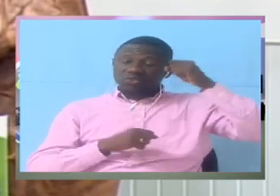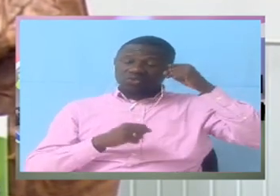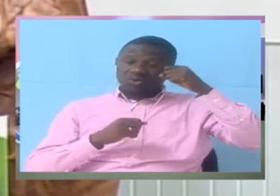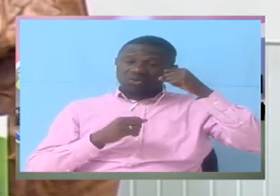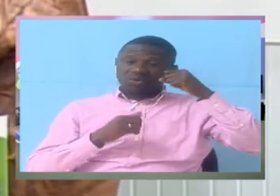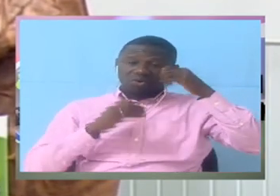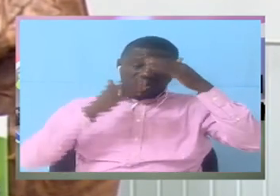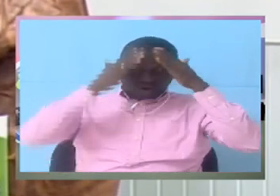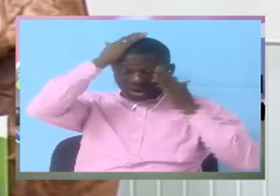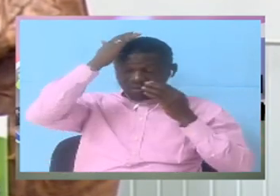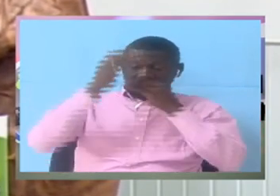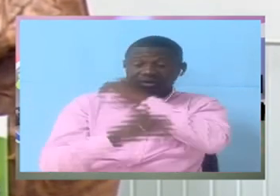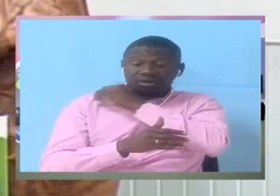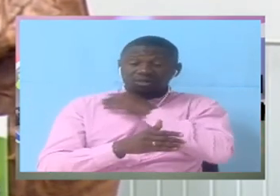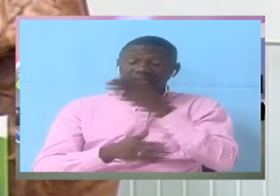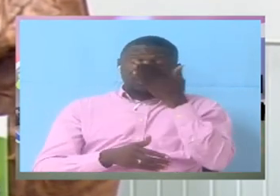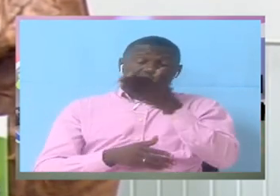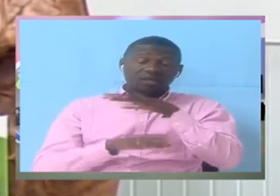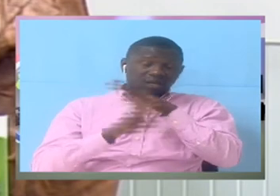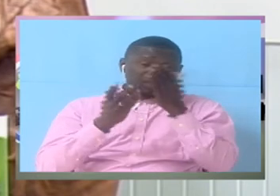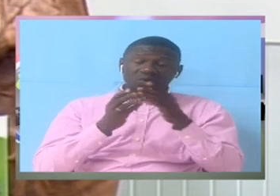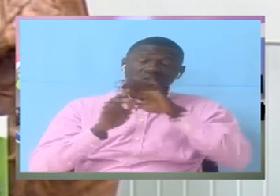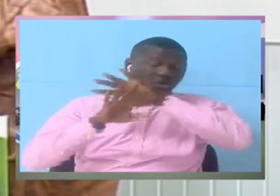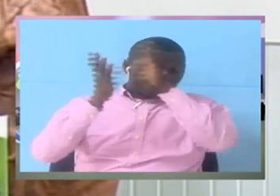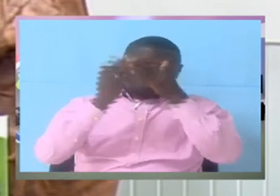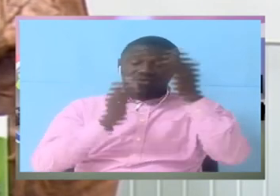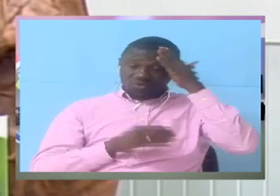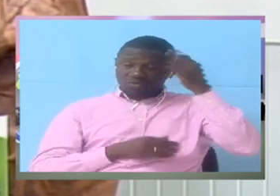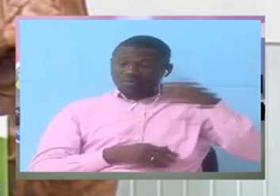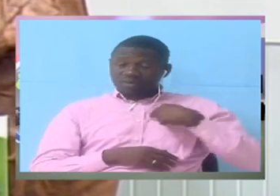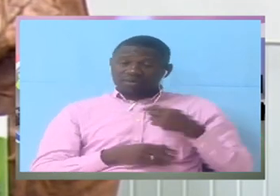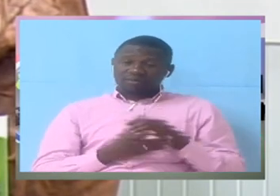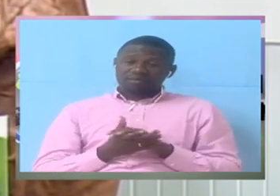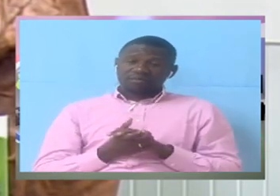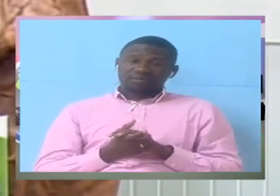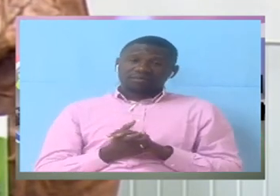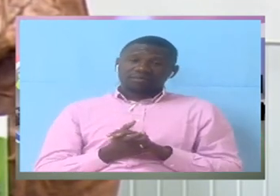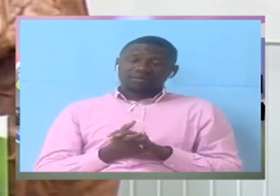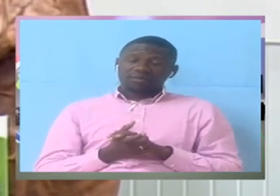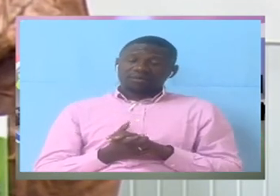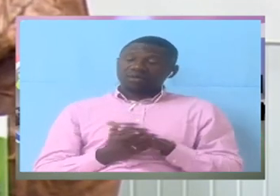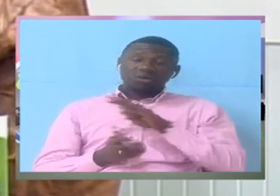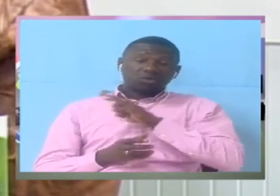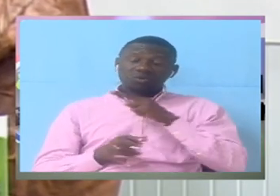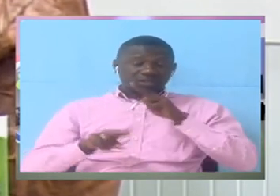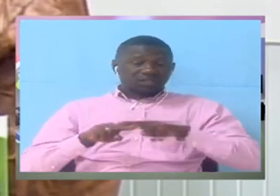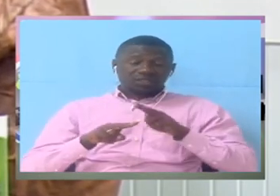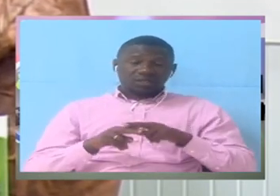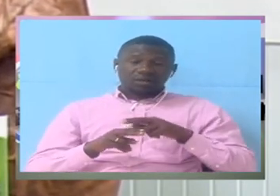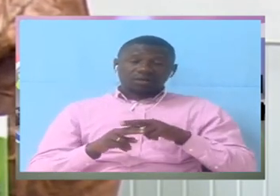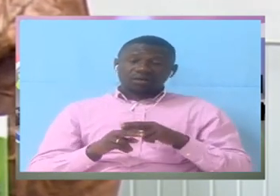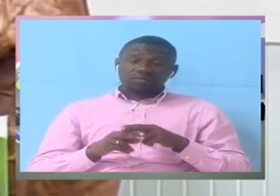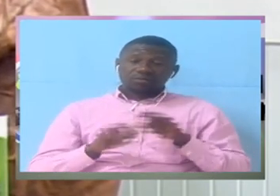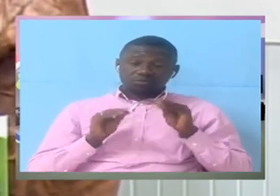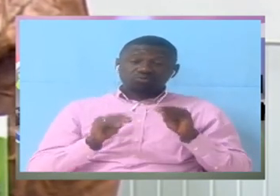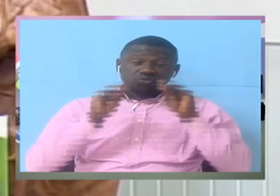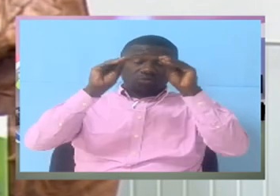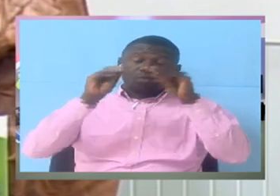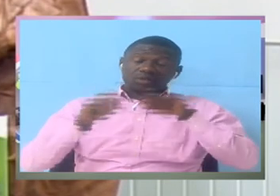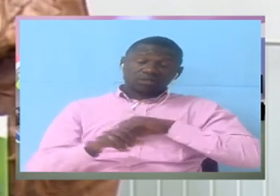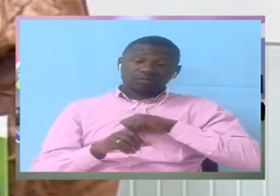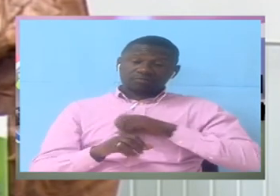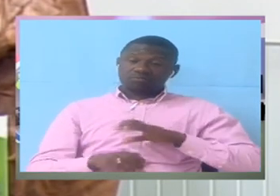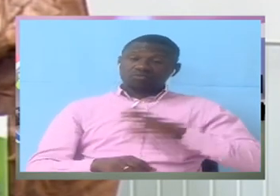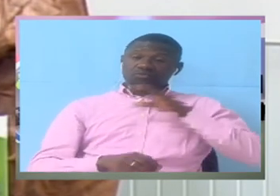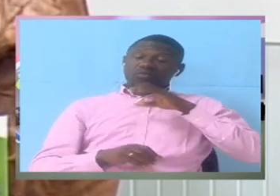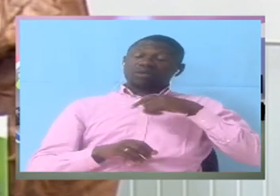all of them that are in the national army, there is no one amongst them who does not know me. Mbem fam promote la. I'm not sitting here promoting myself. Manko soro de mialon ko